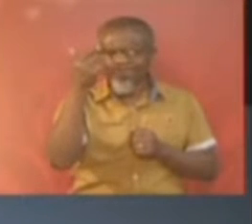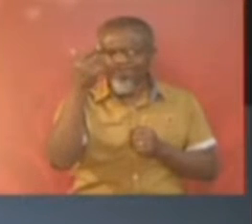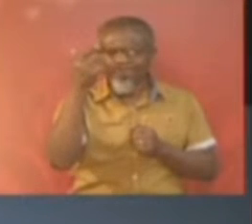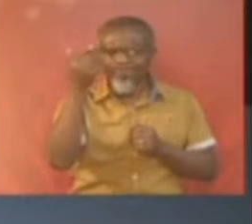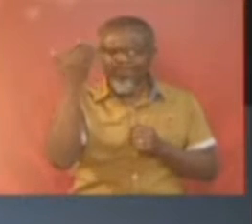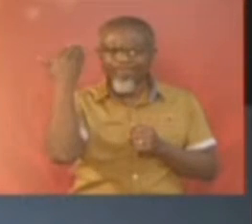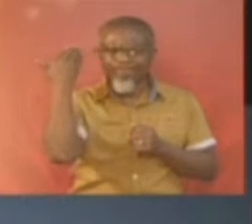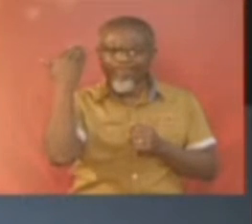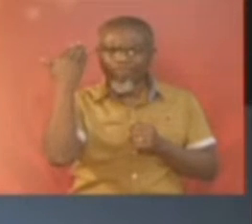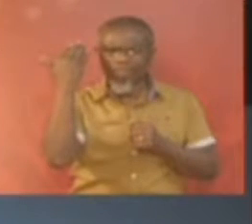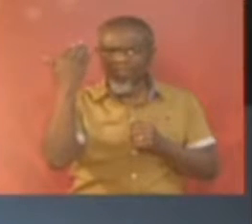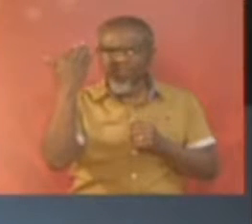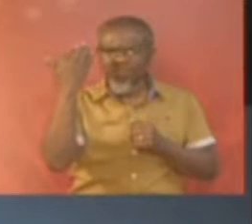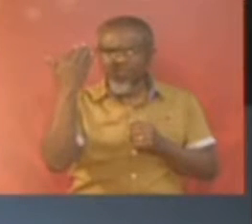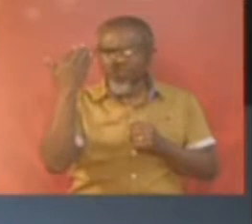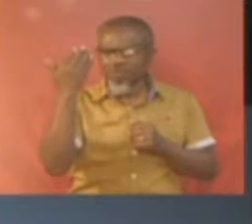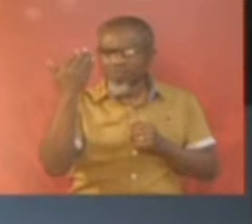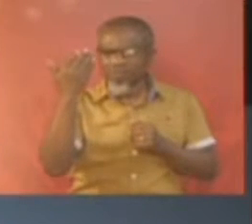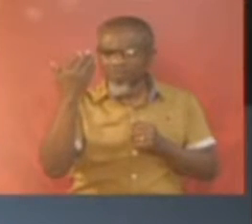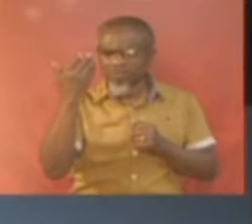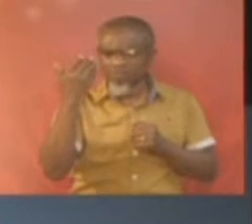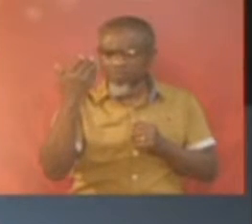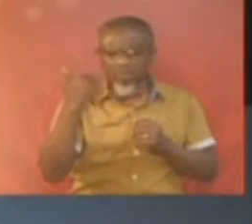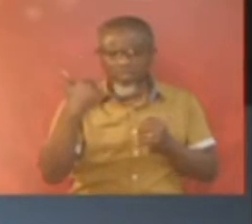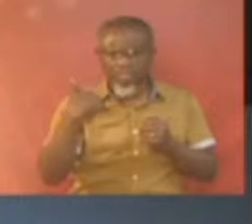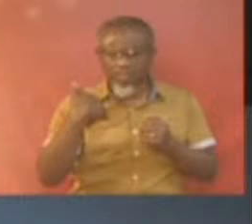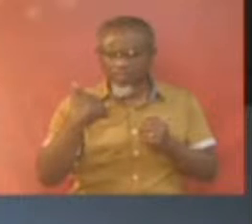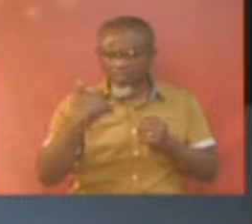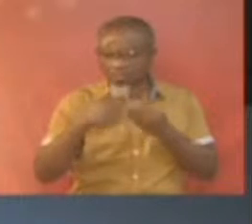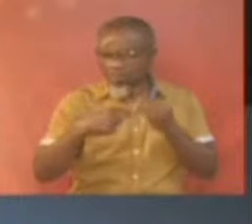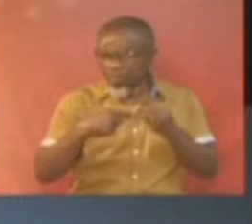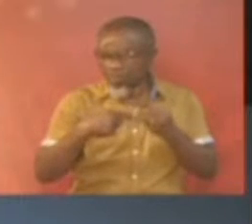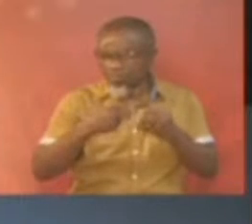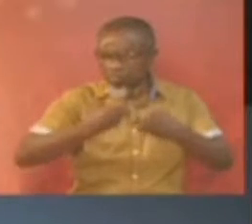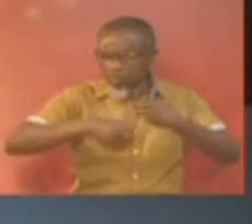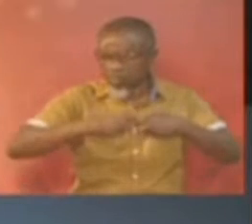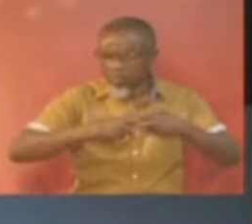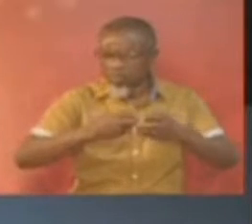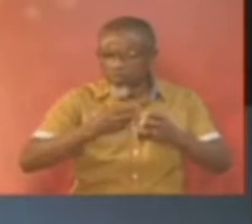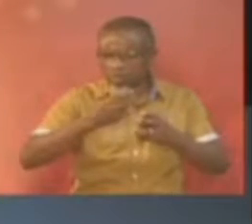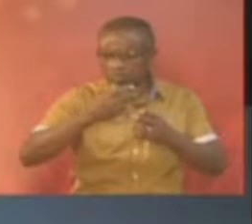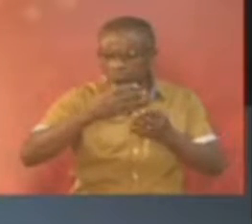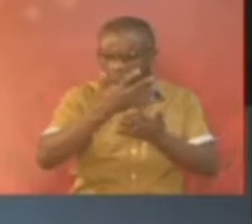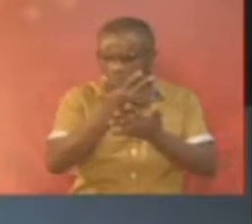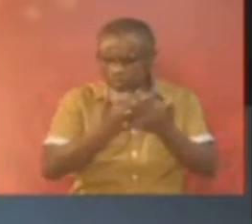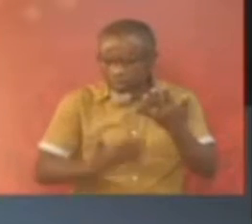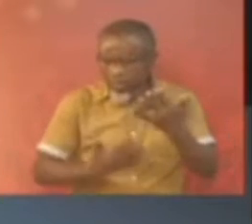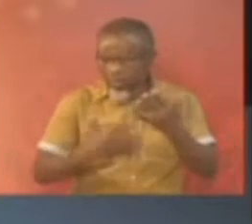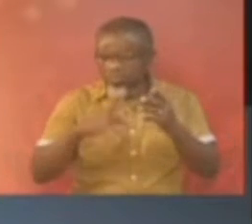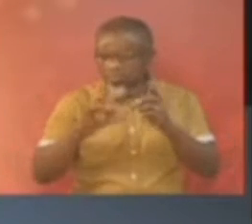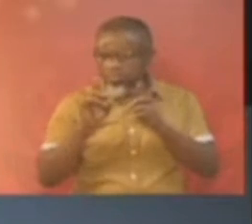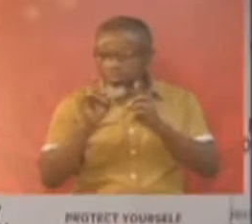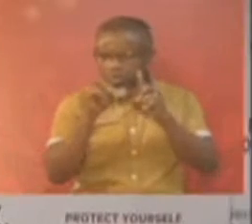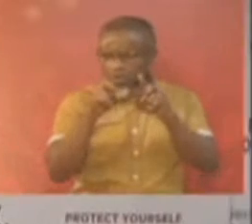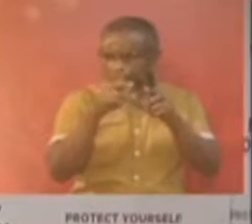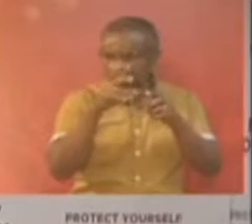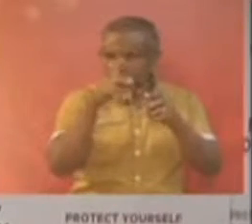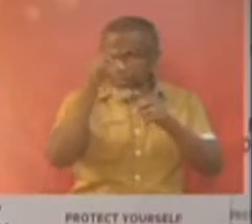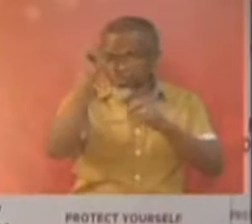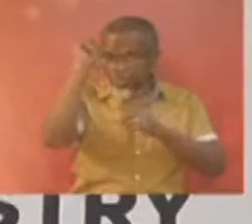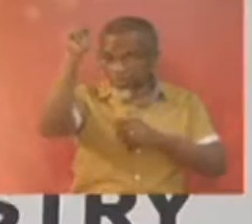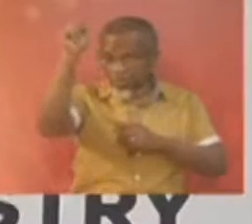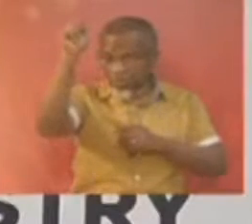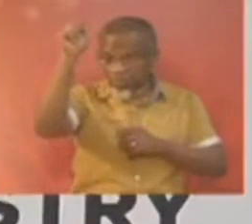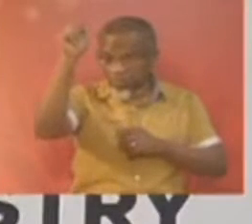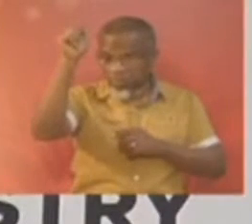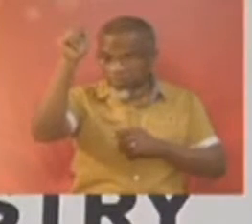blood coming into Tobago and stuff like that. Has this issue been sorted out, rectified? Yeah, so I know Minister would have addressed